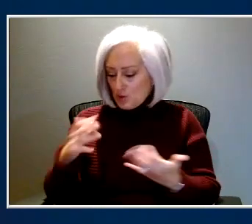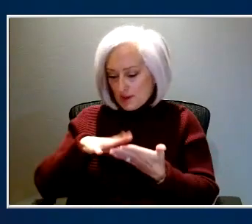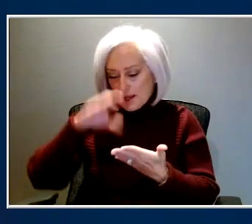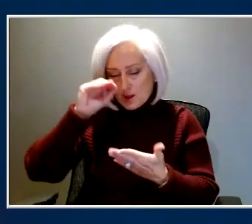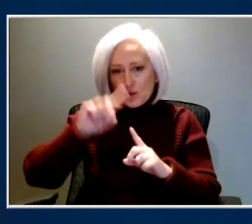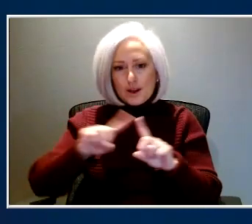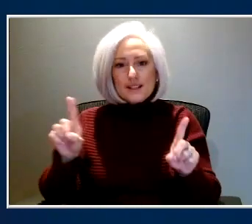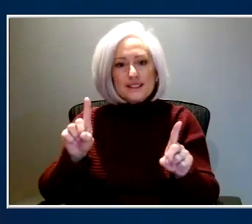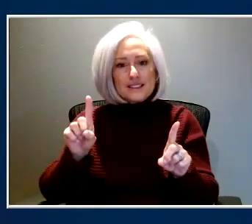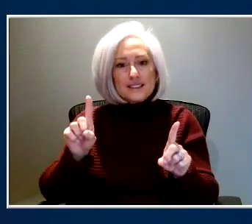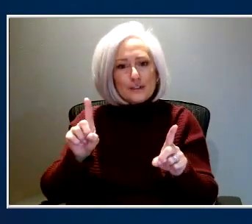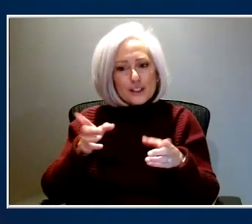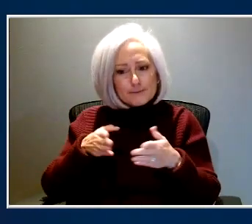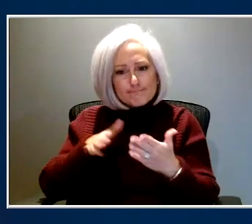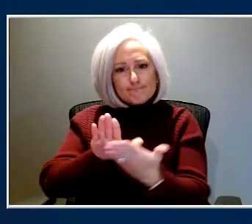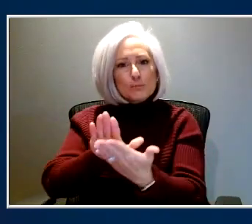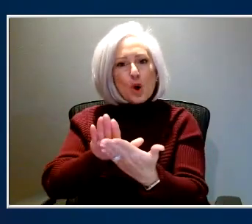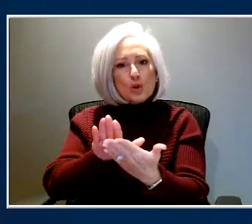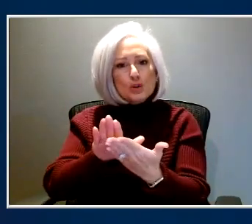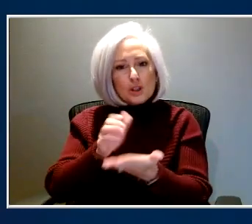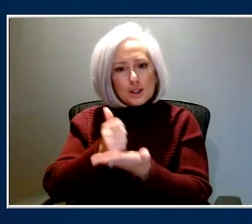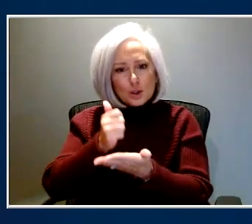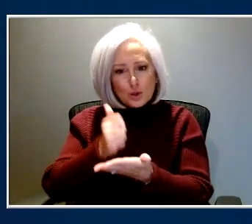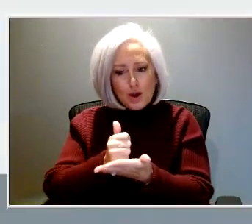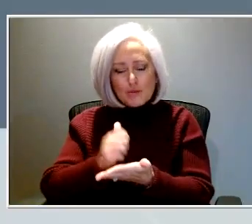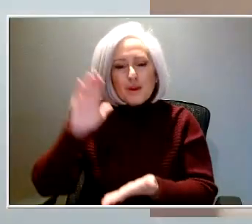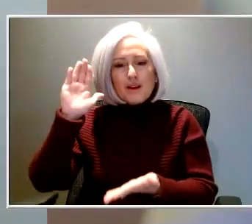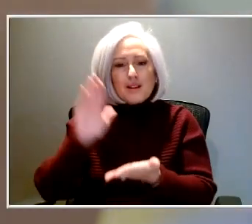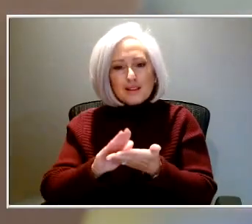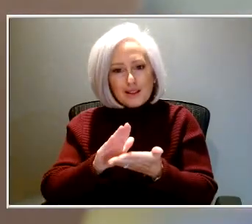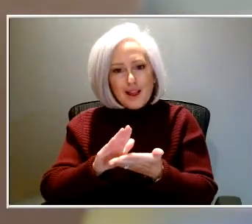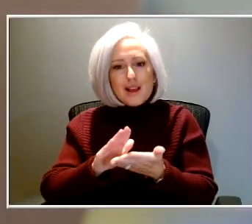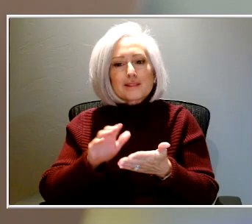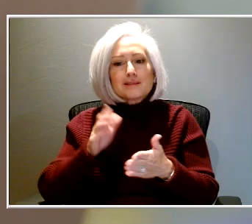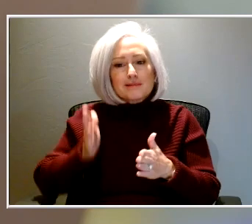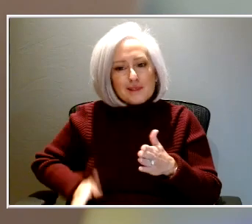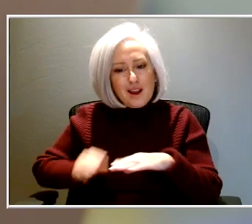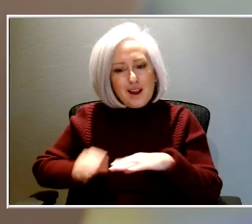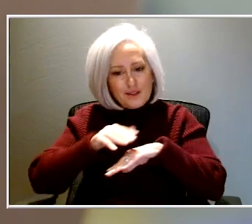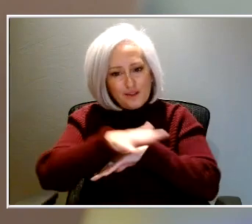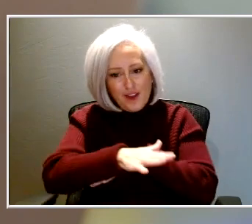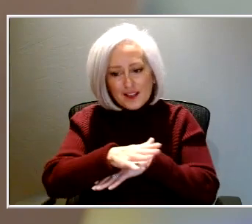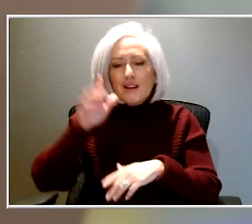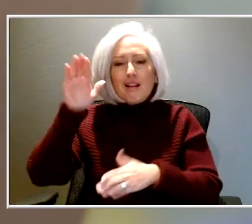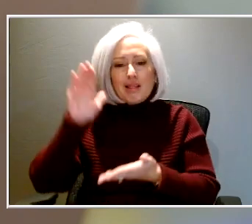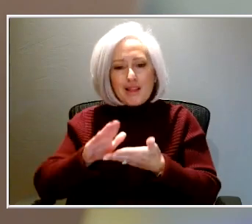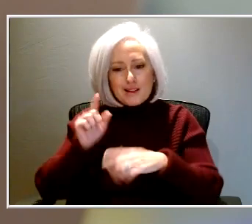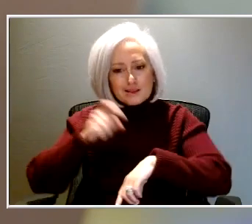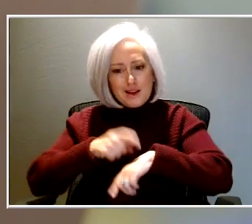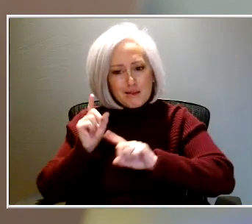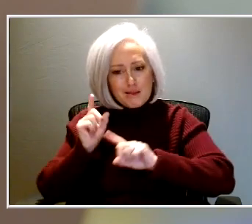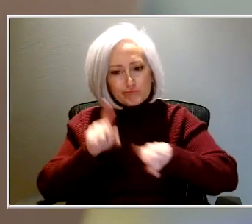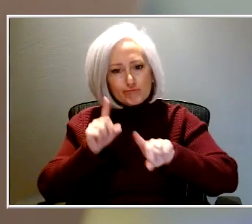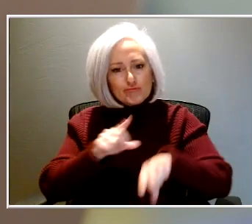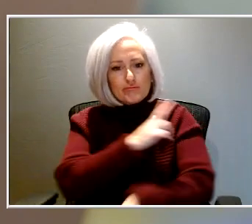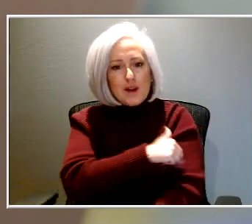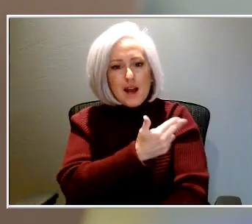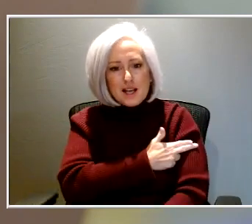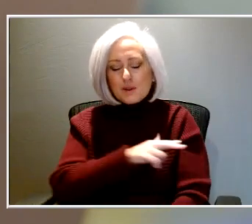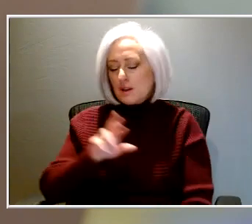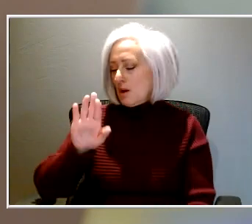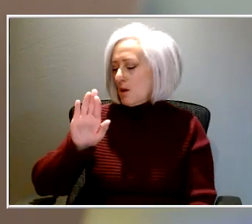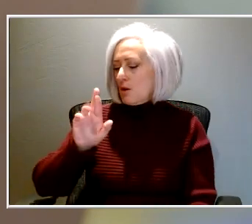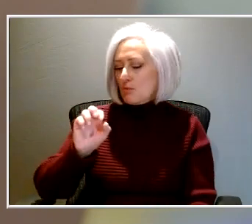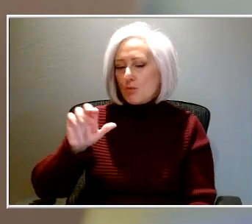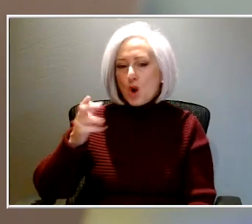fewer complications, and fewer trips to the hospital. It's called brachytherapy, and it involves placing tiny radioactive seeds or